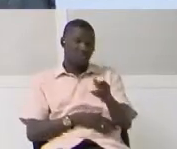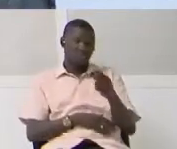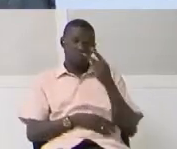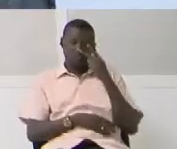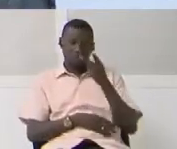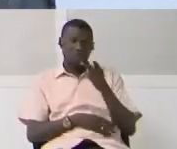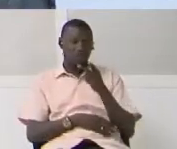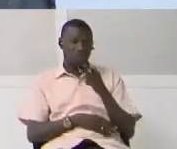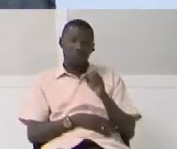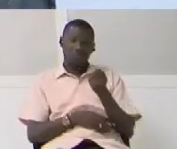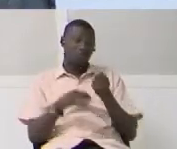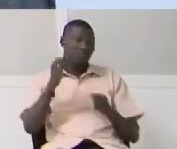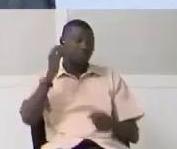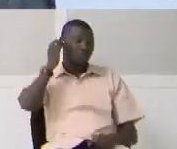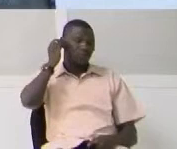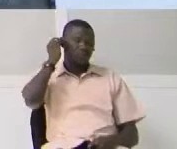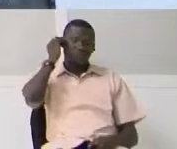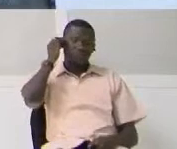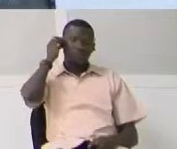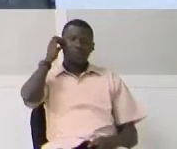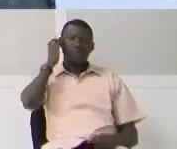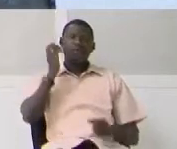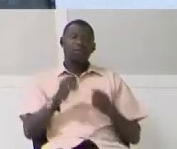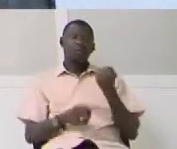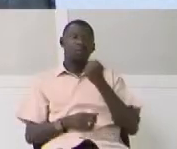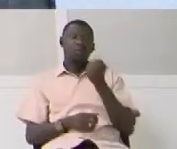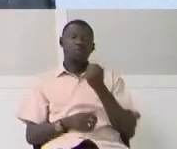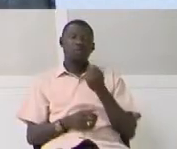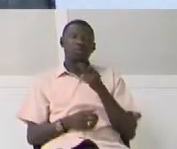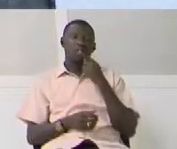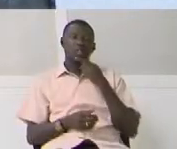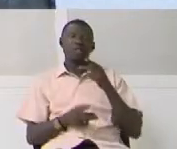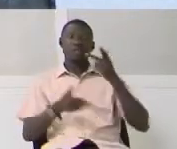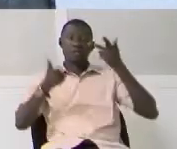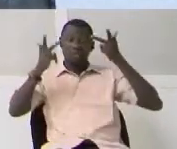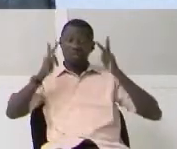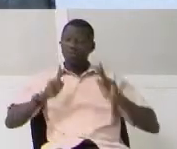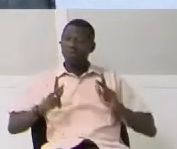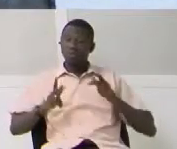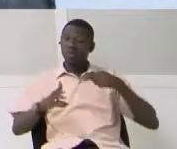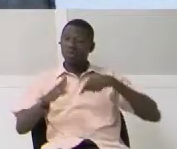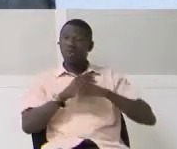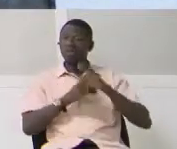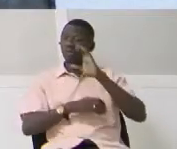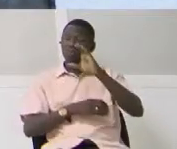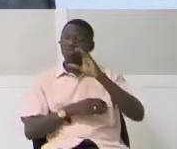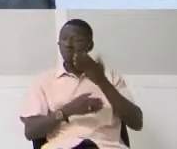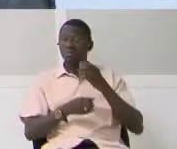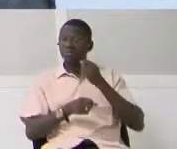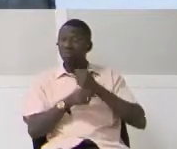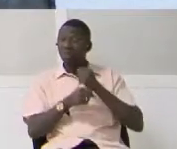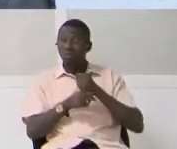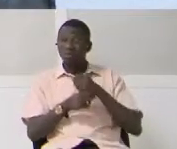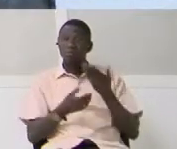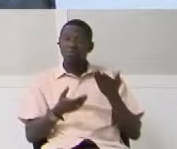ni ko waral moy loi bi in the country and maybe what is the cause of that is the